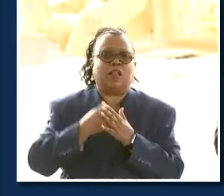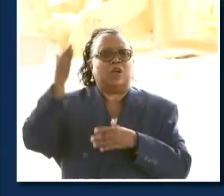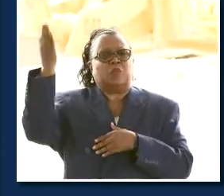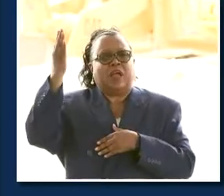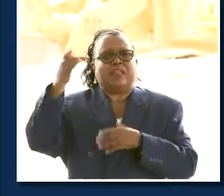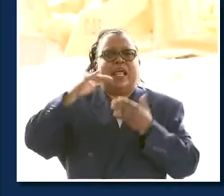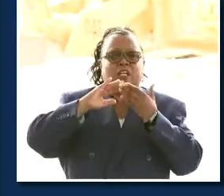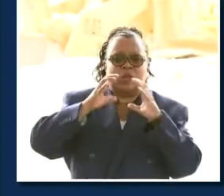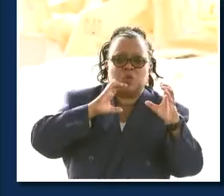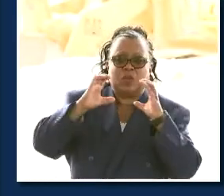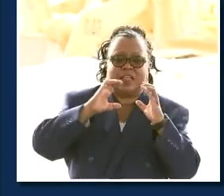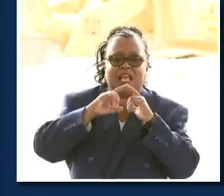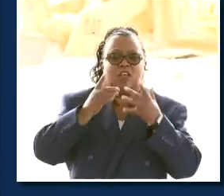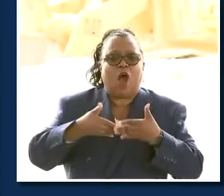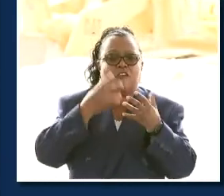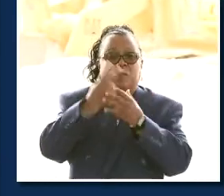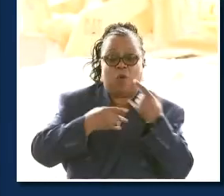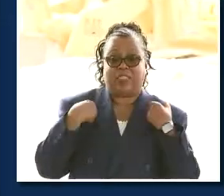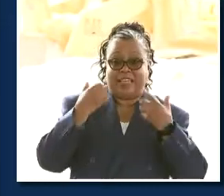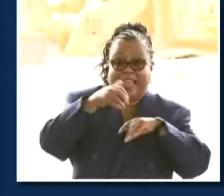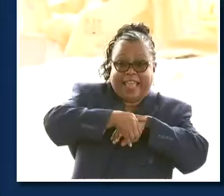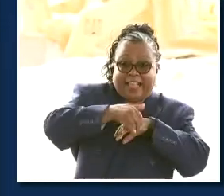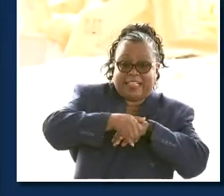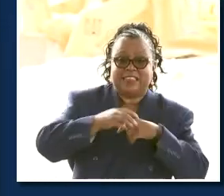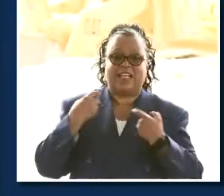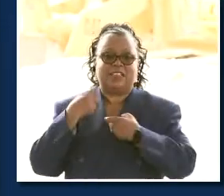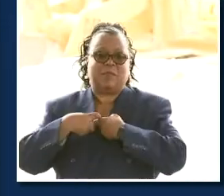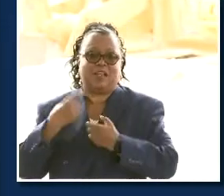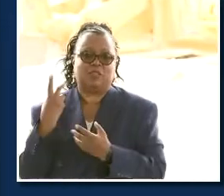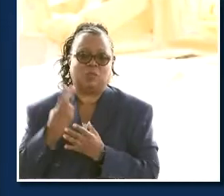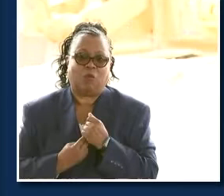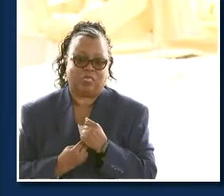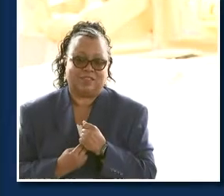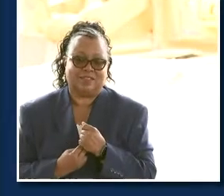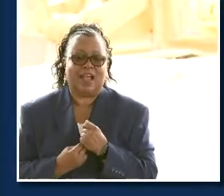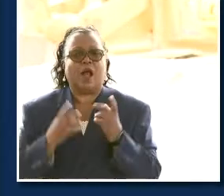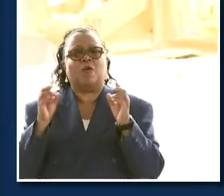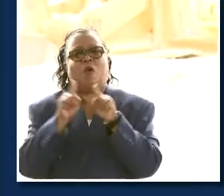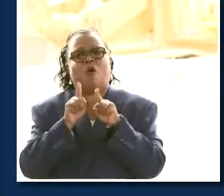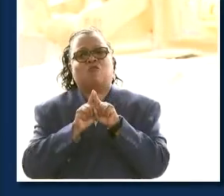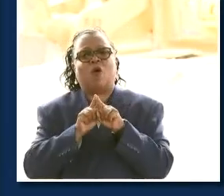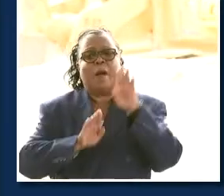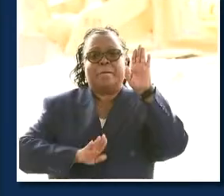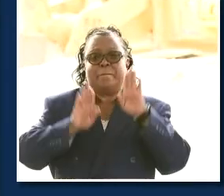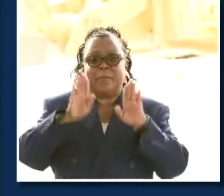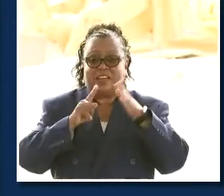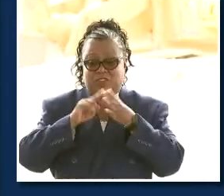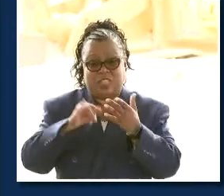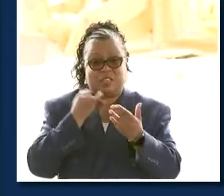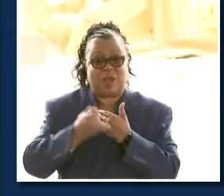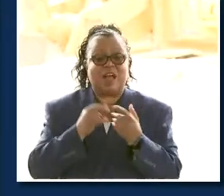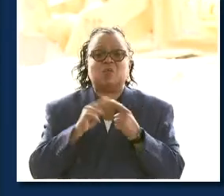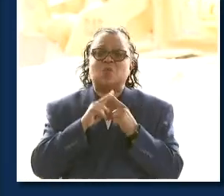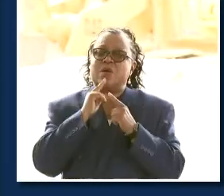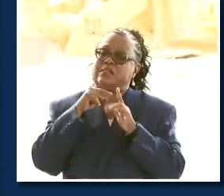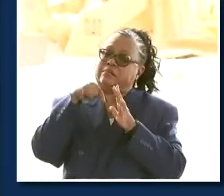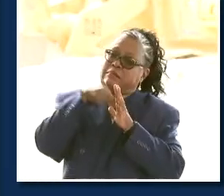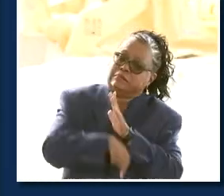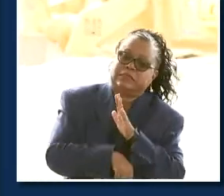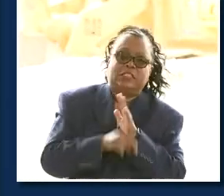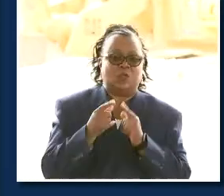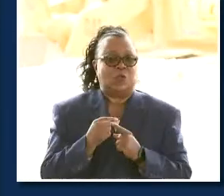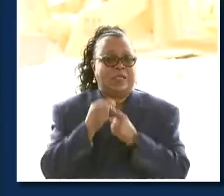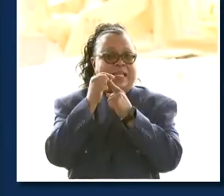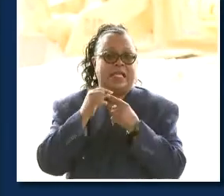presentations and communications offered both in English and in Spanish. Furthermore, bidding for this project was an extensive,